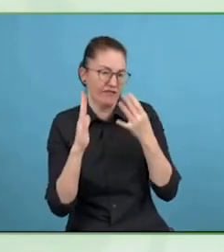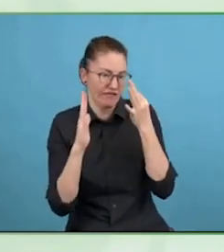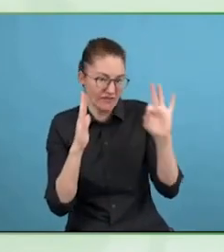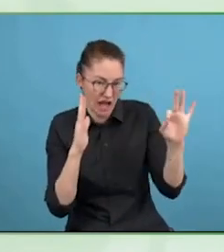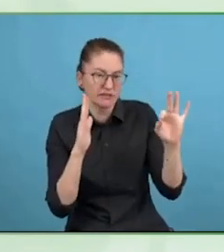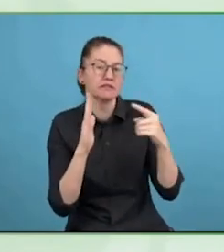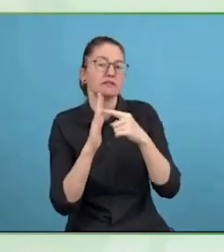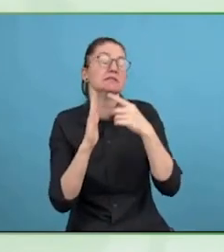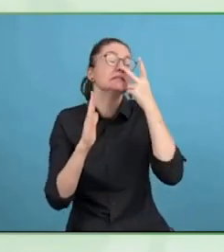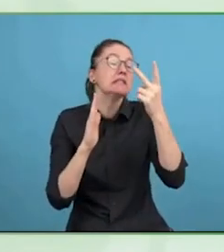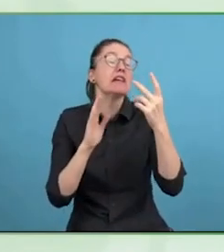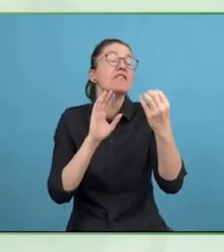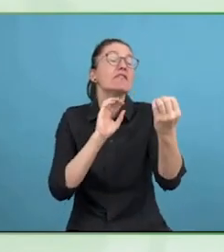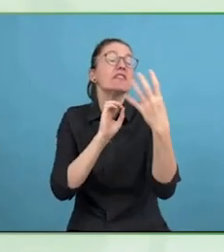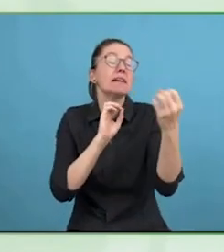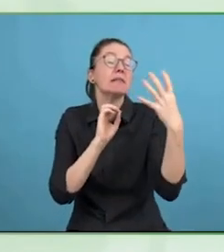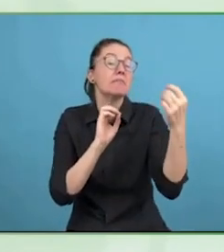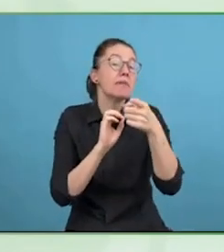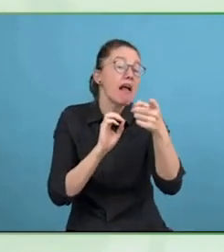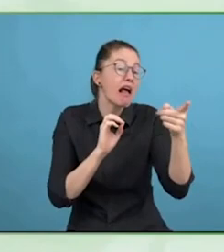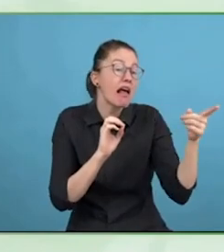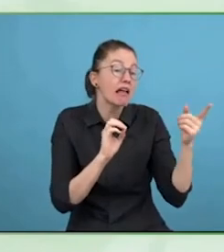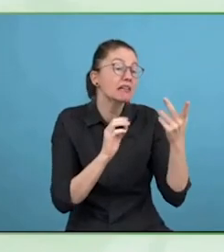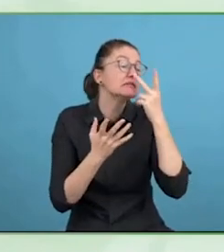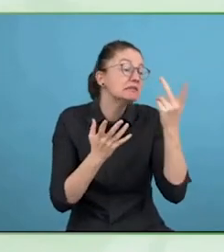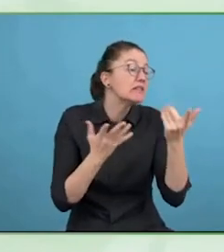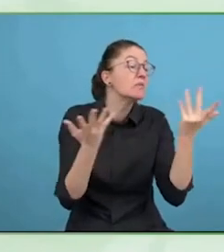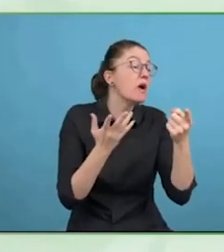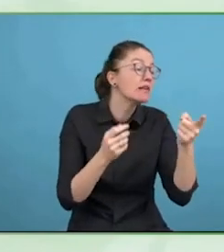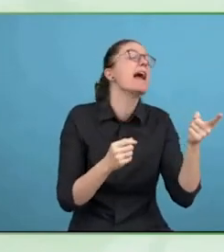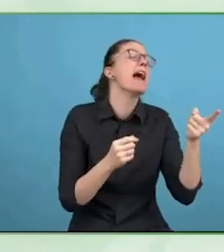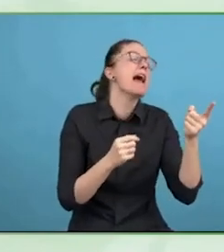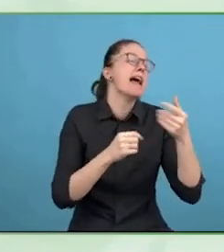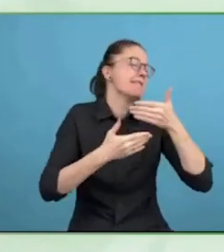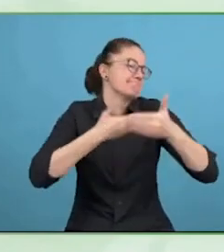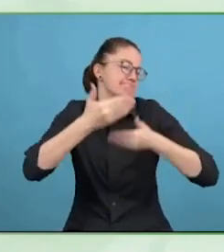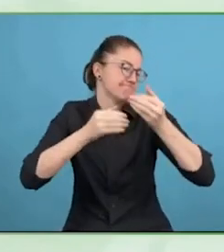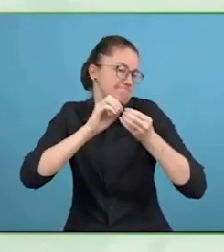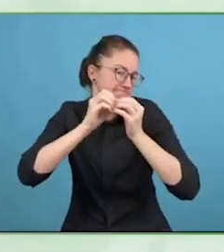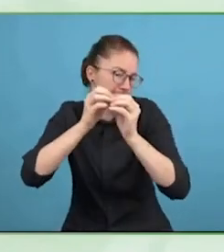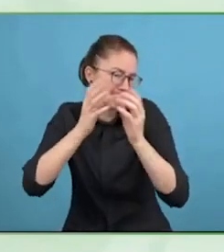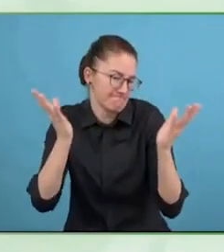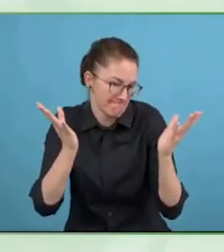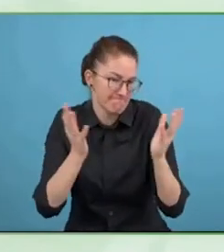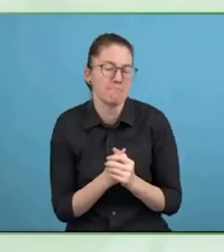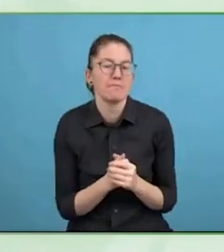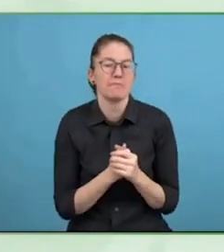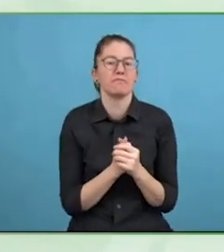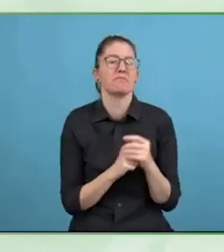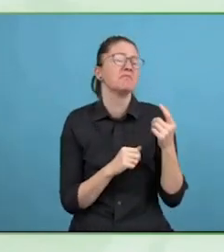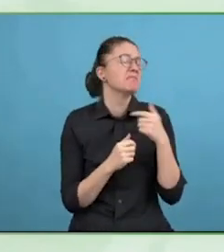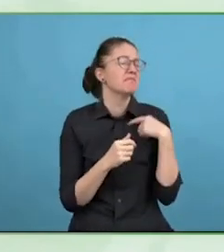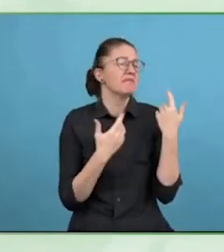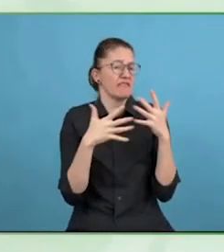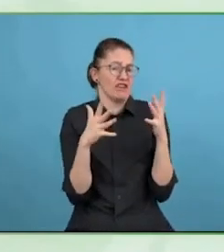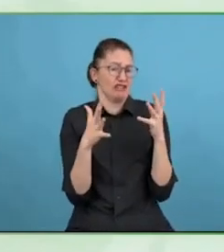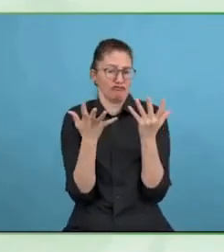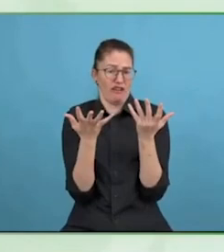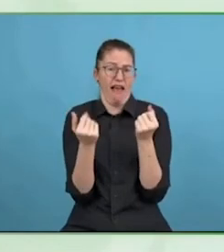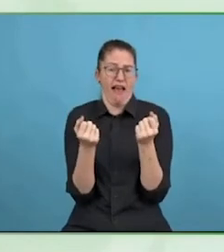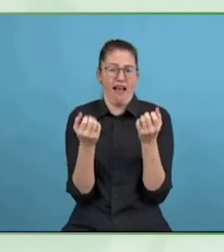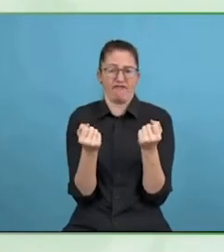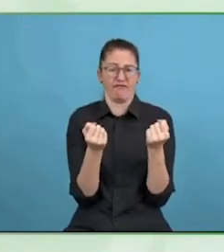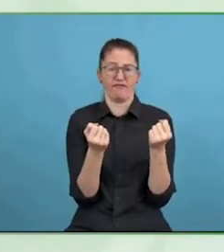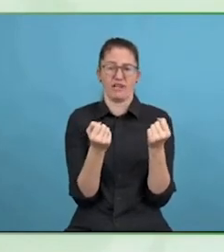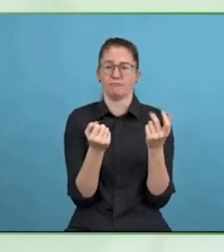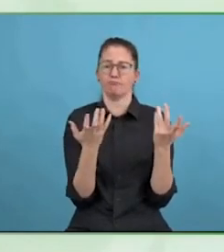on deafblind persons. And we feel that the material could be further improved in this section. So this could